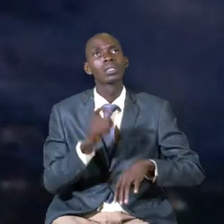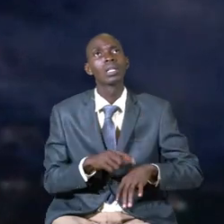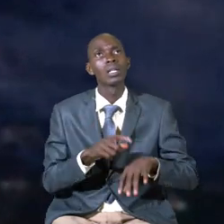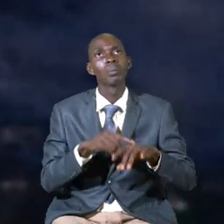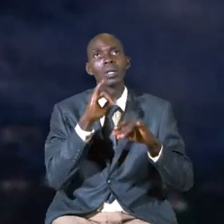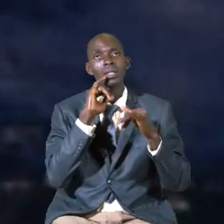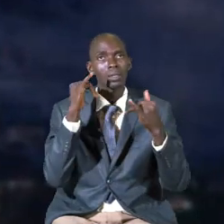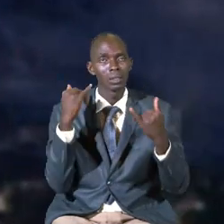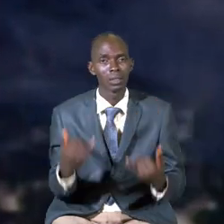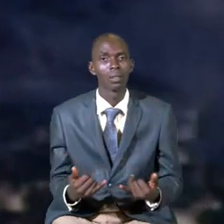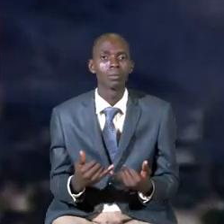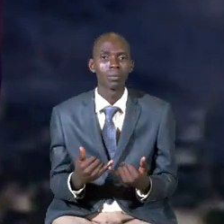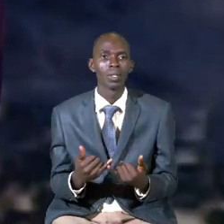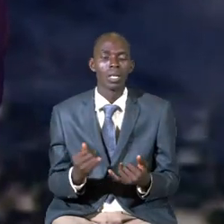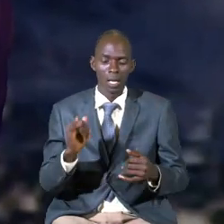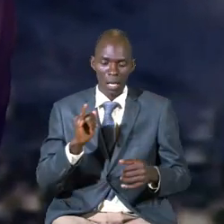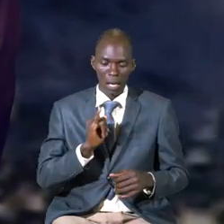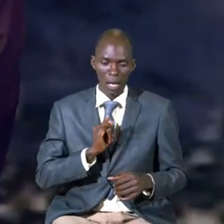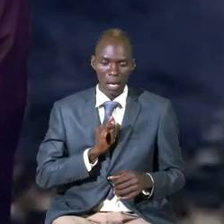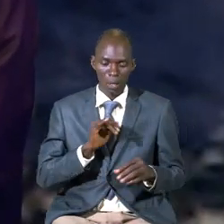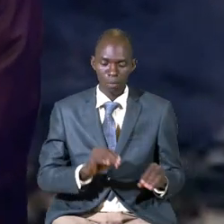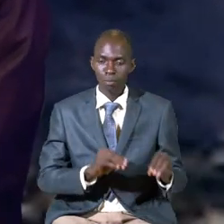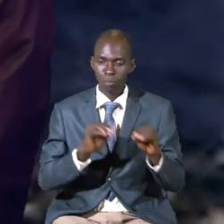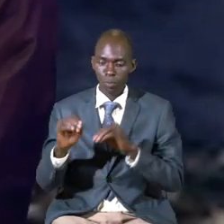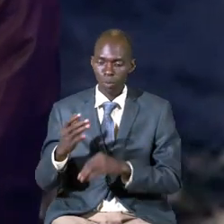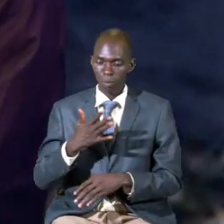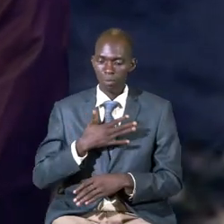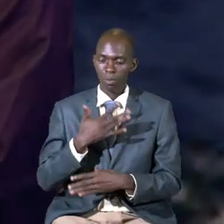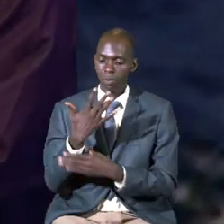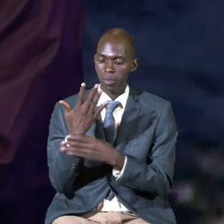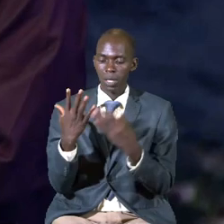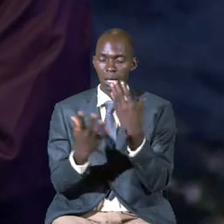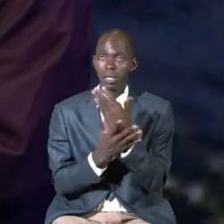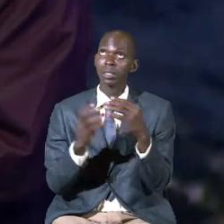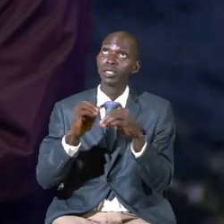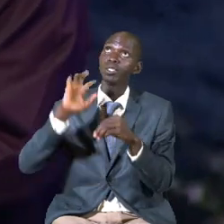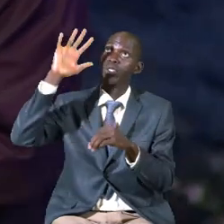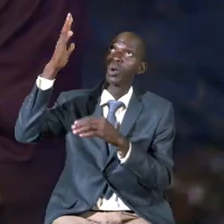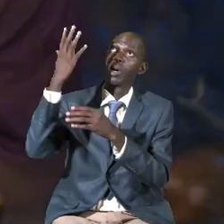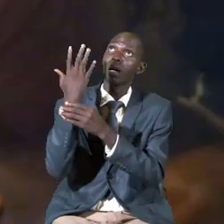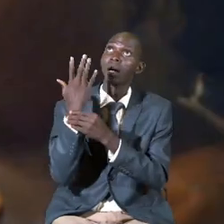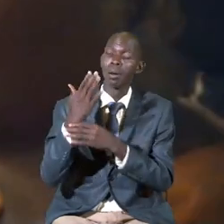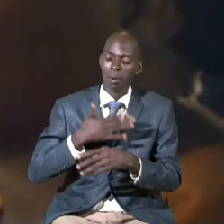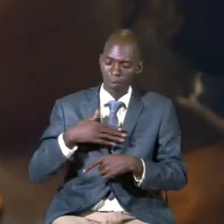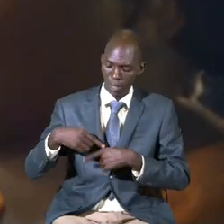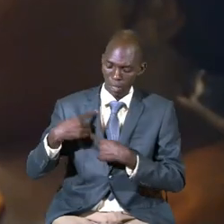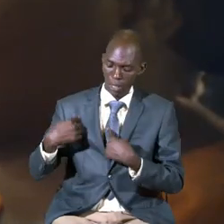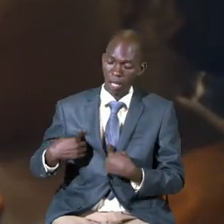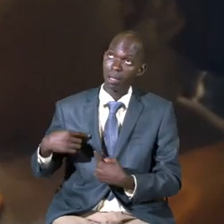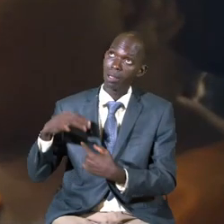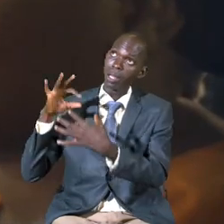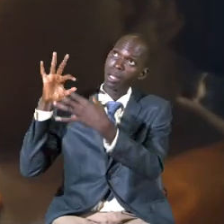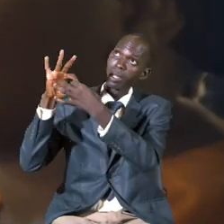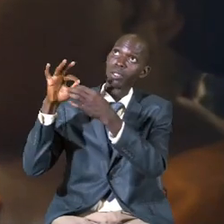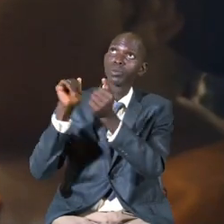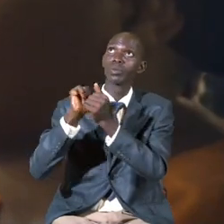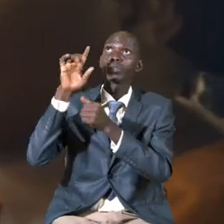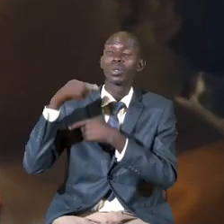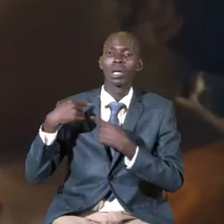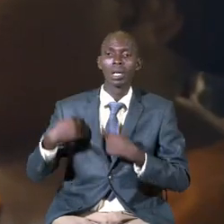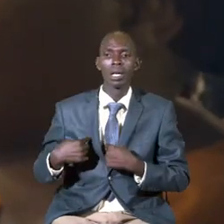put my hand in your hand my heart with your heart and i put my